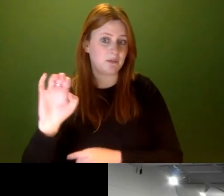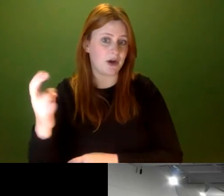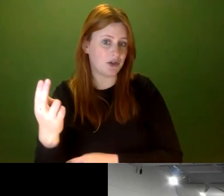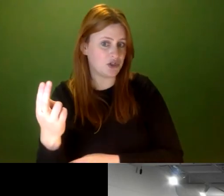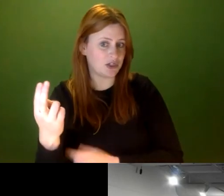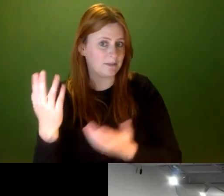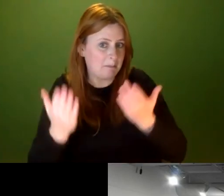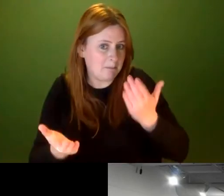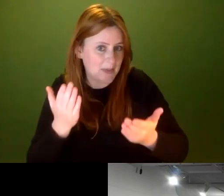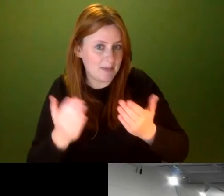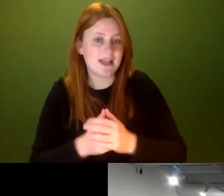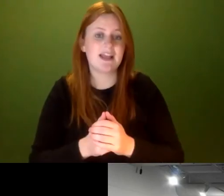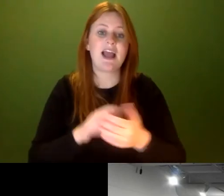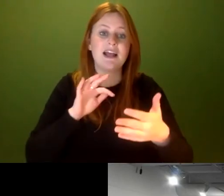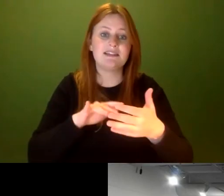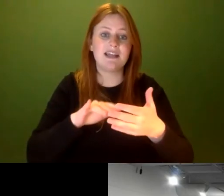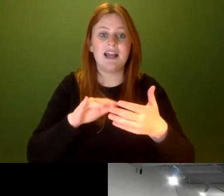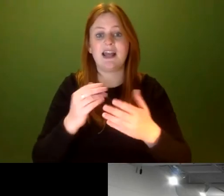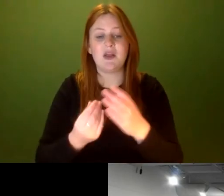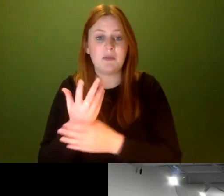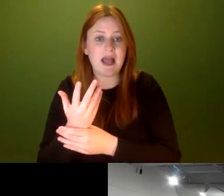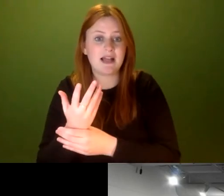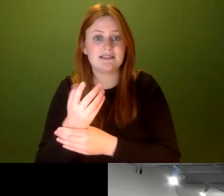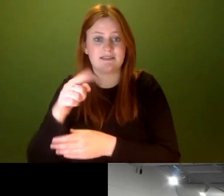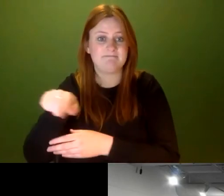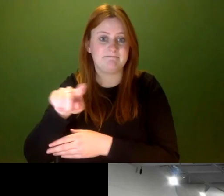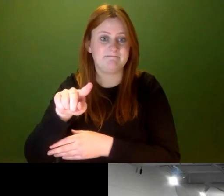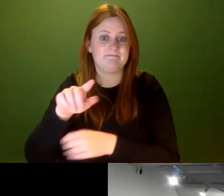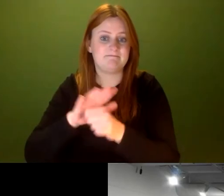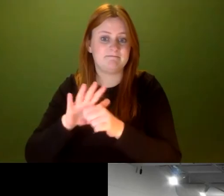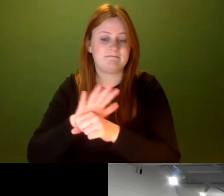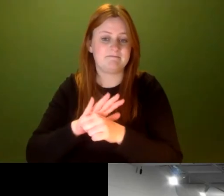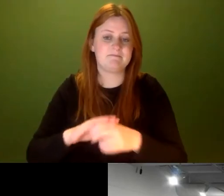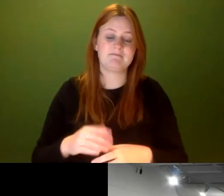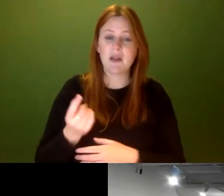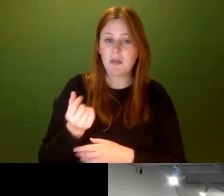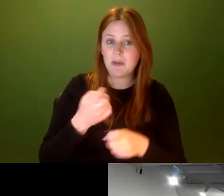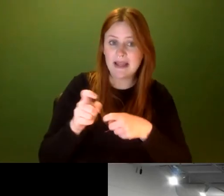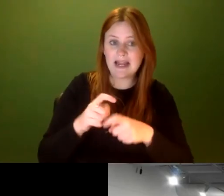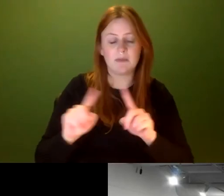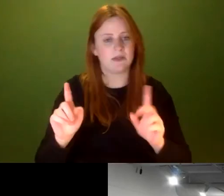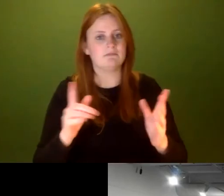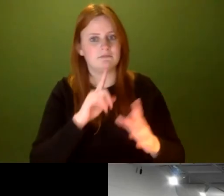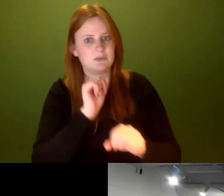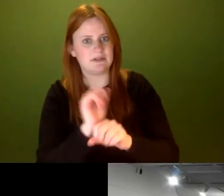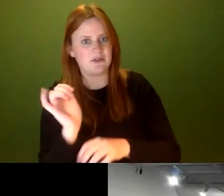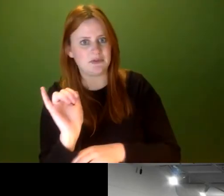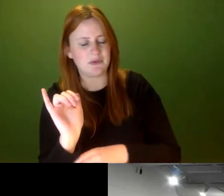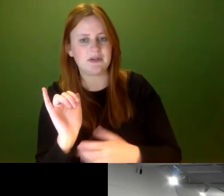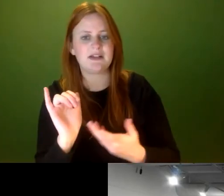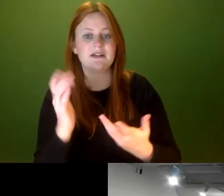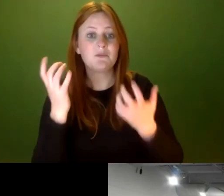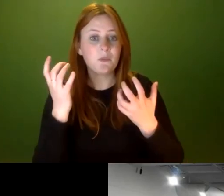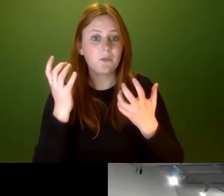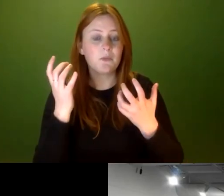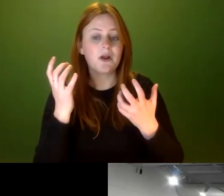sometime, studying the plant life there. And I'm sort of kidding, but not, because I'm also very interested